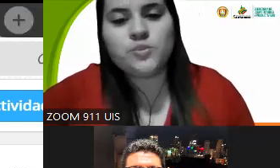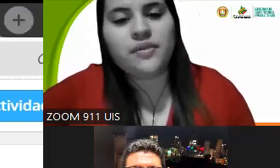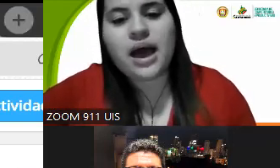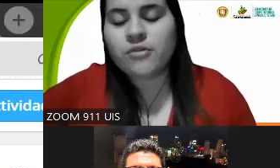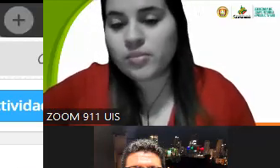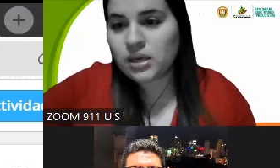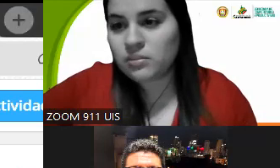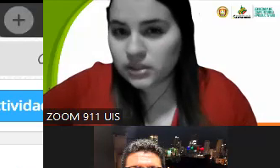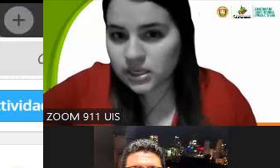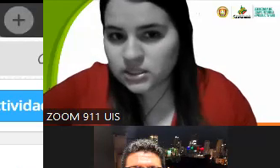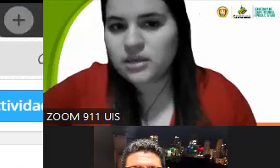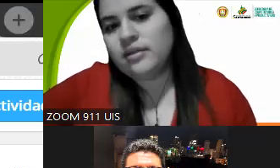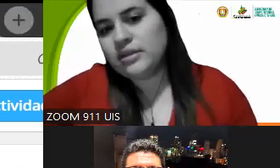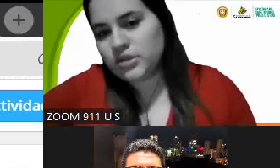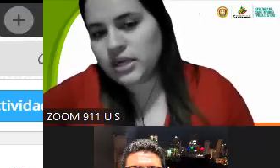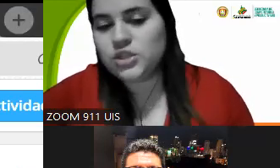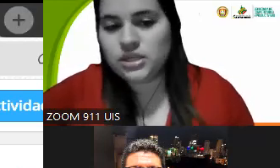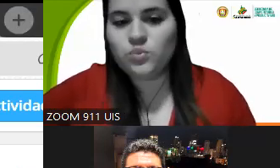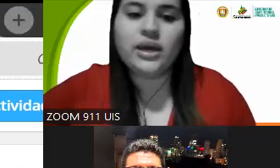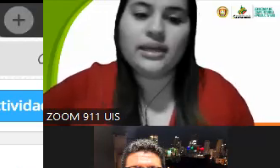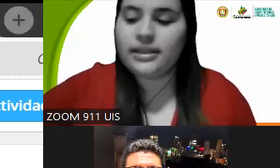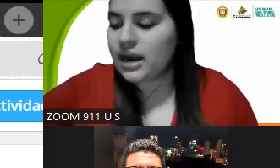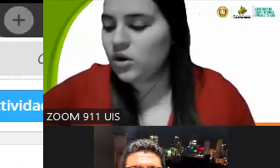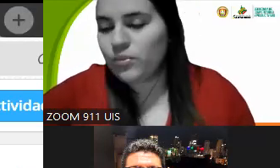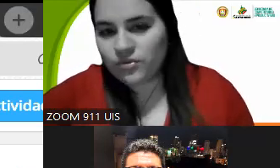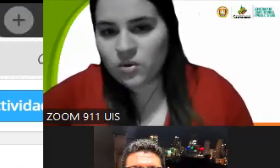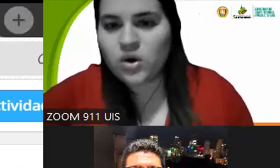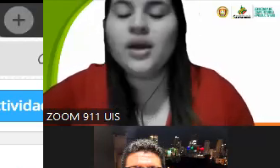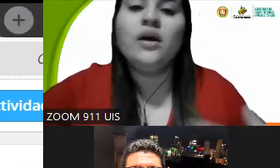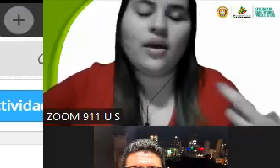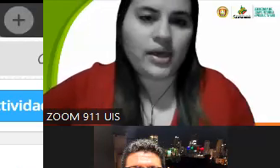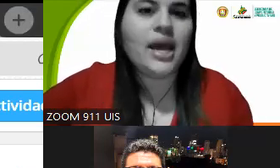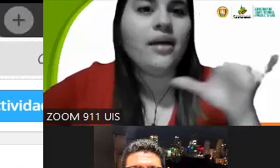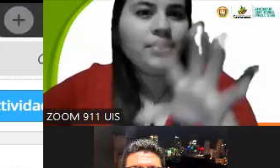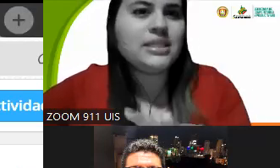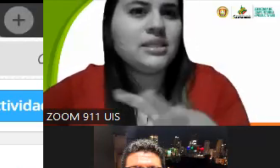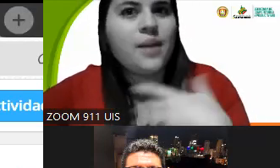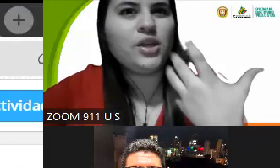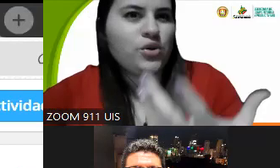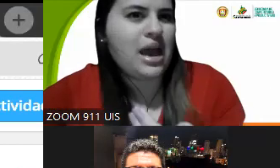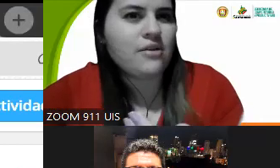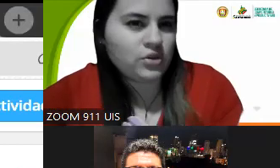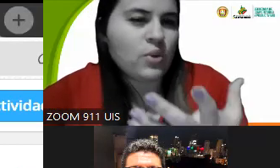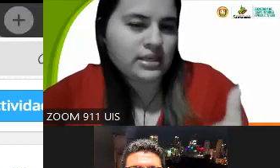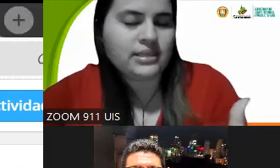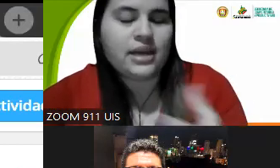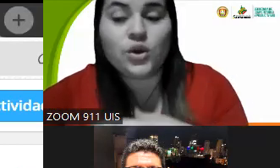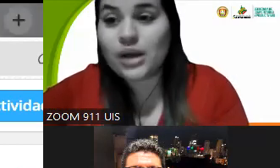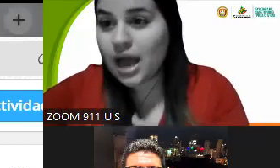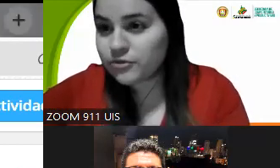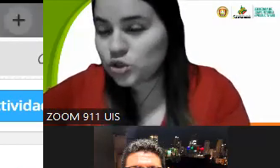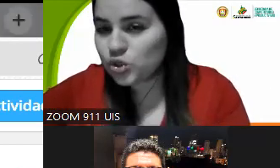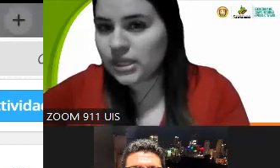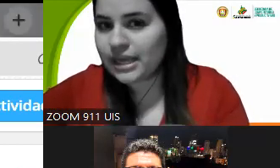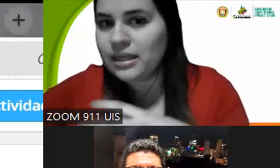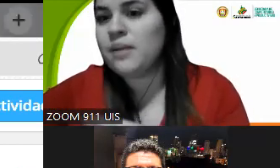could you spell that for me, please? The translation is, ¿puede letrearlo, por favor? And then this is, I mean, you don't have to, as I said, you don't